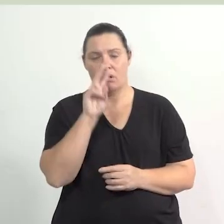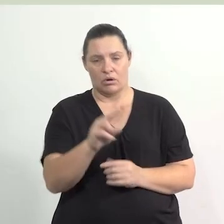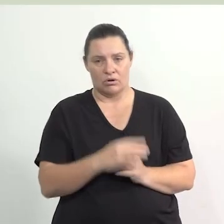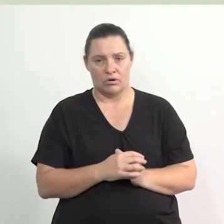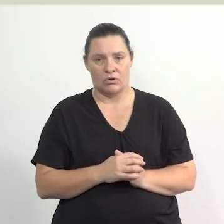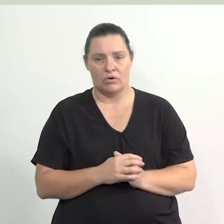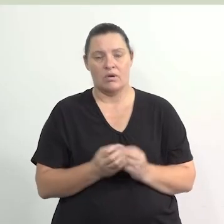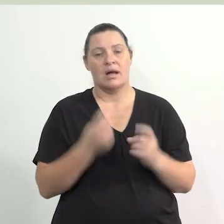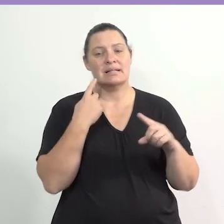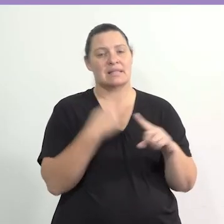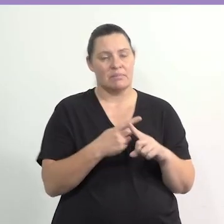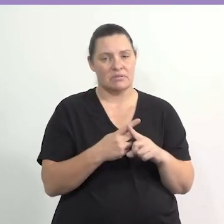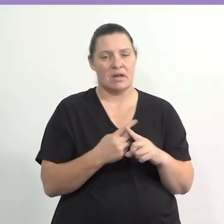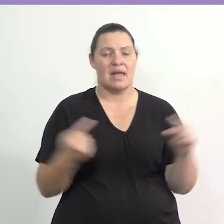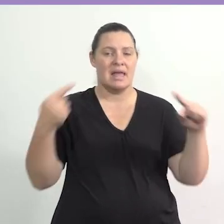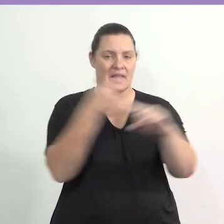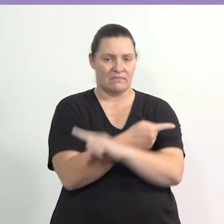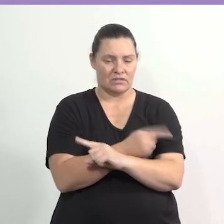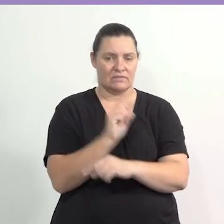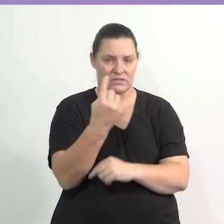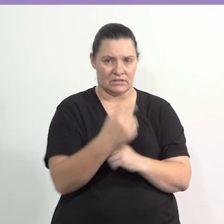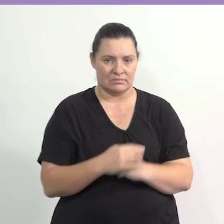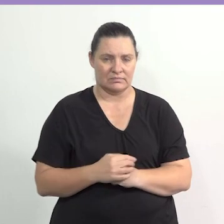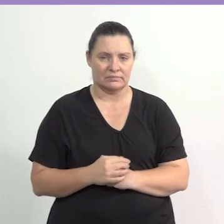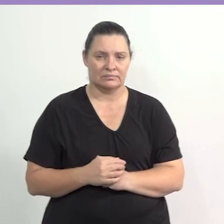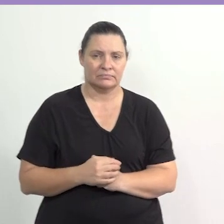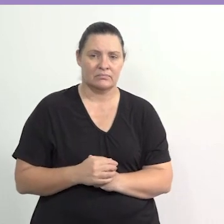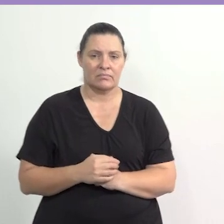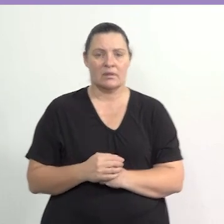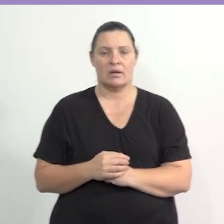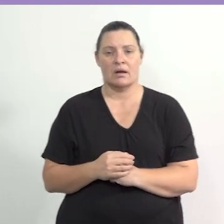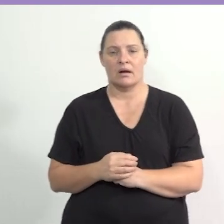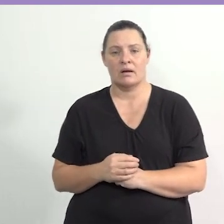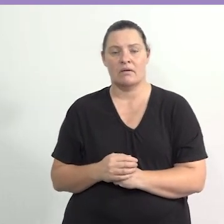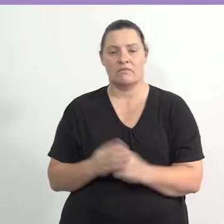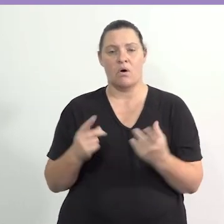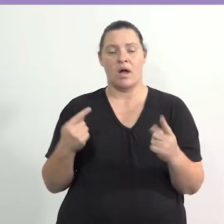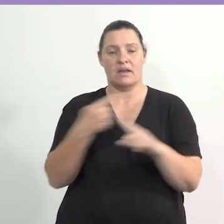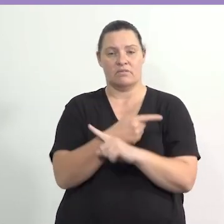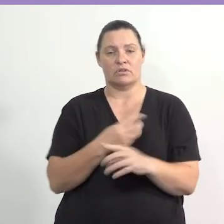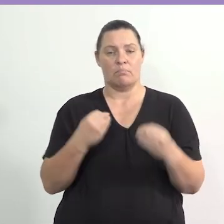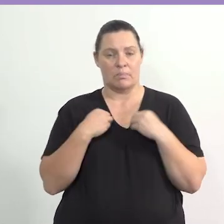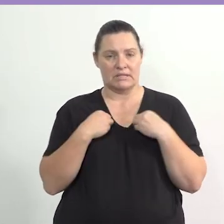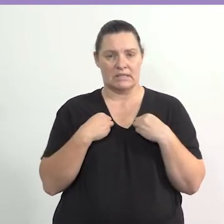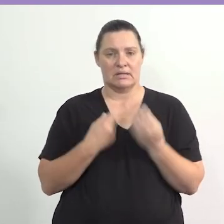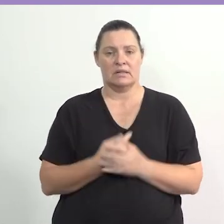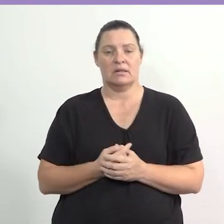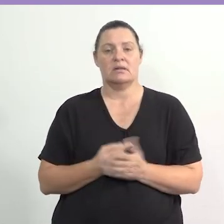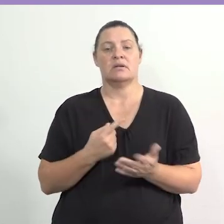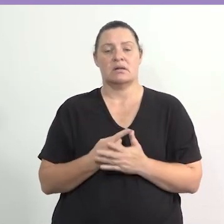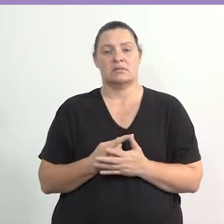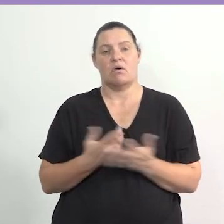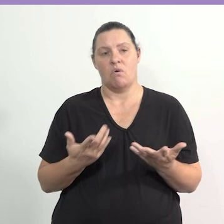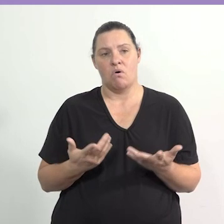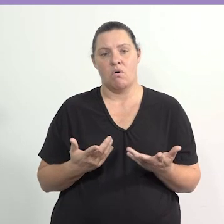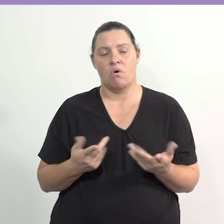looking at the multiplicative inverse first. So the multiplicative inverse property, That is, the